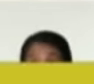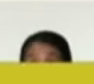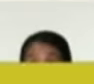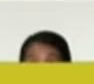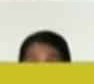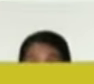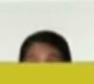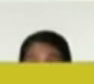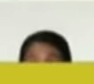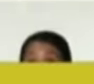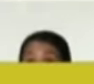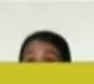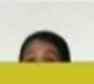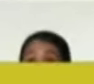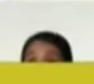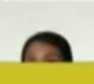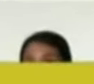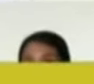Hurricane Oscar.